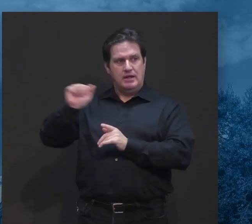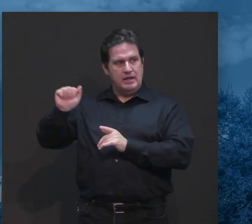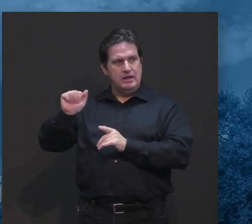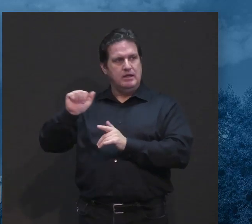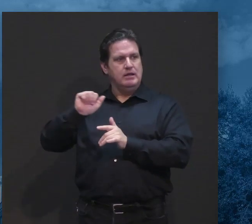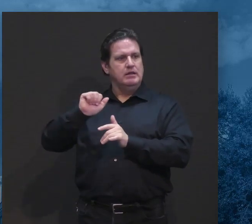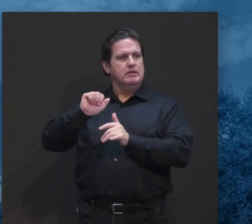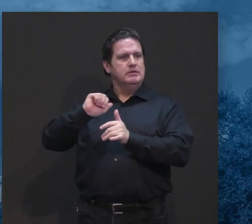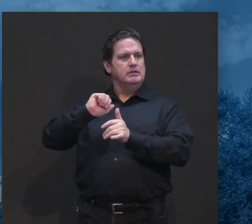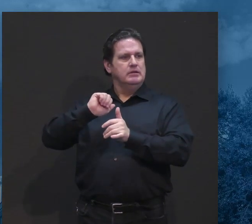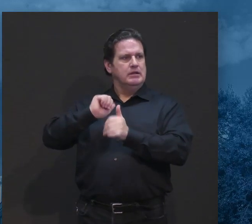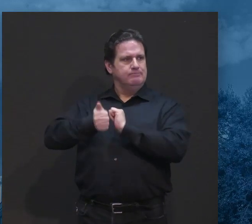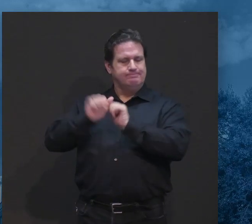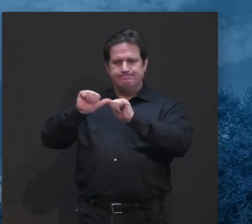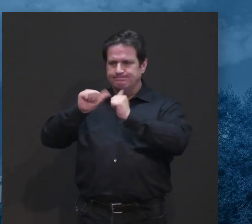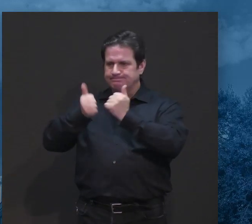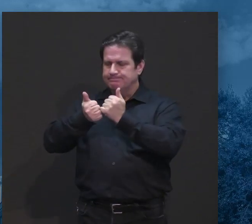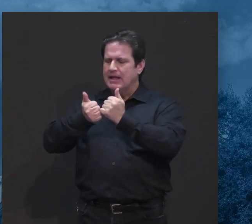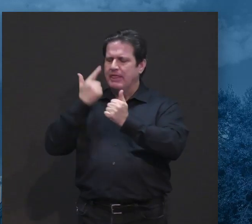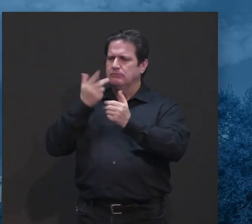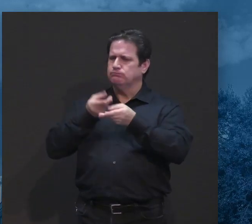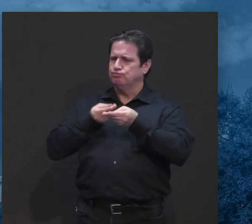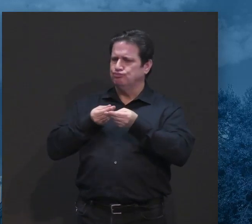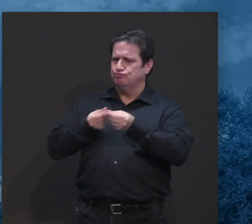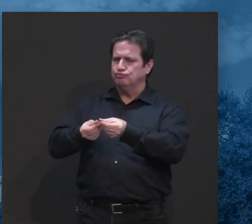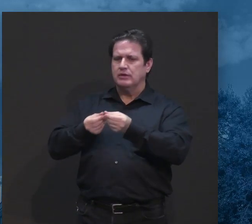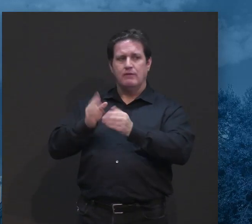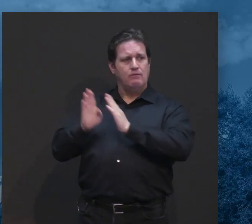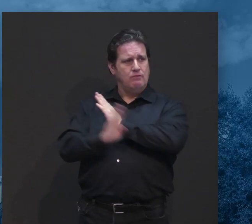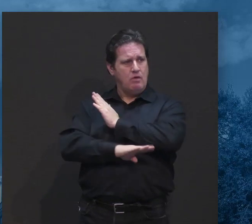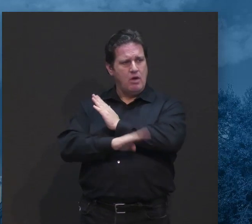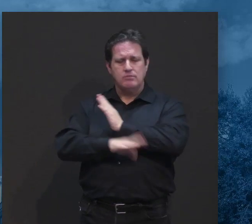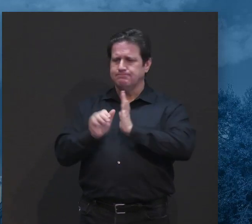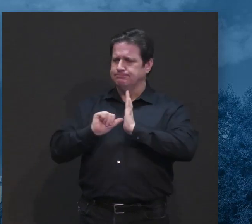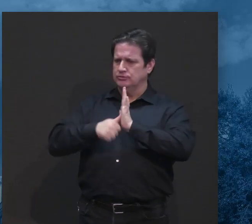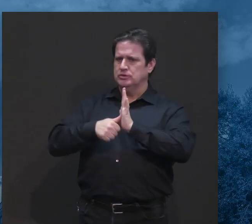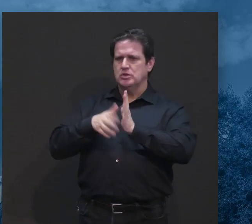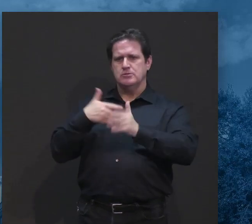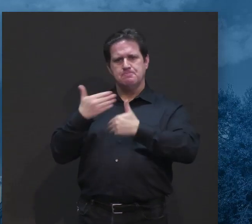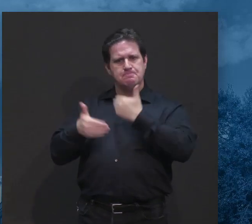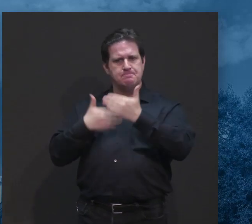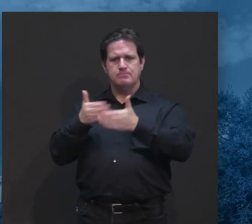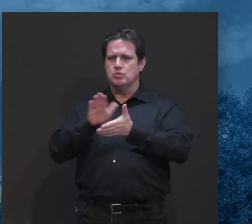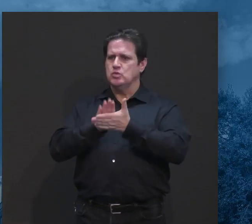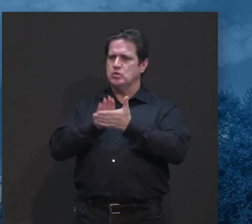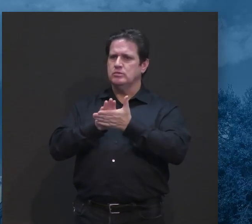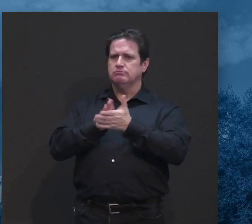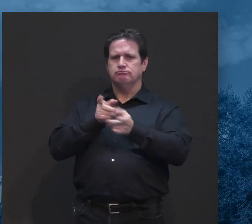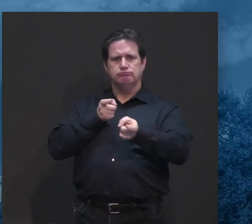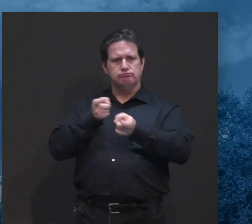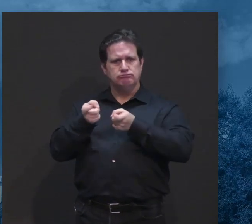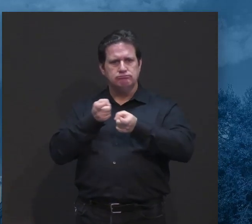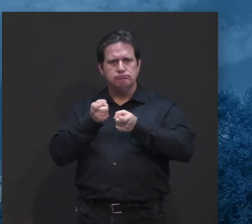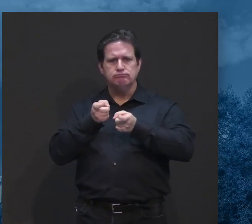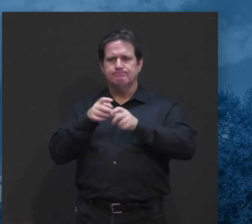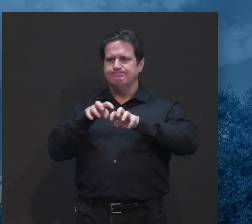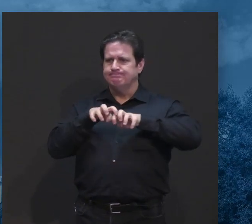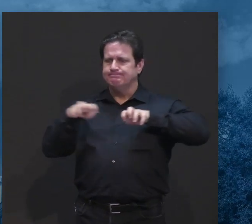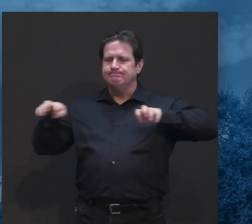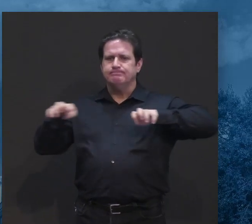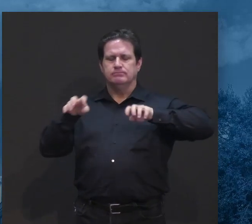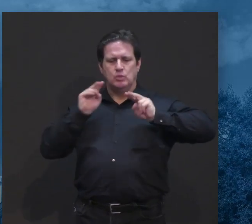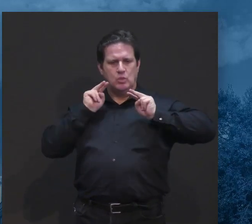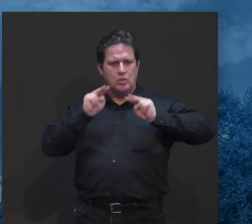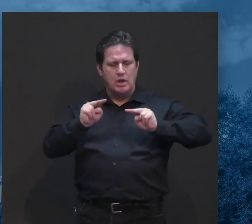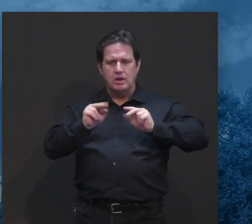school sports, I think it's gone very smoothly this fall, and I'm really impressed with how the schools have been able to handle